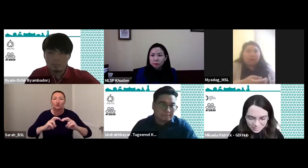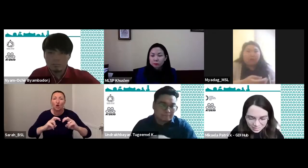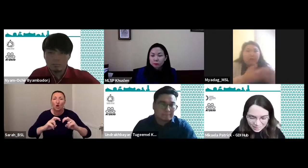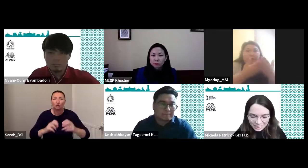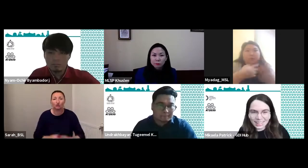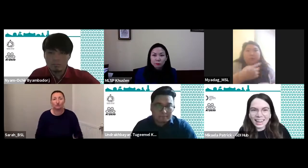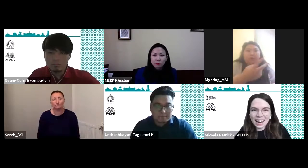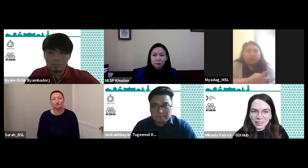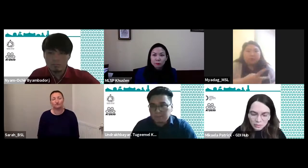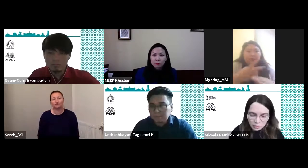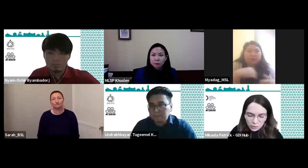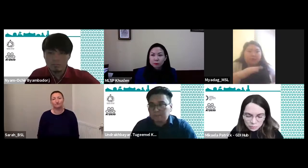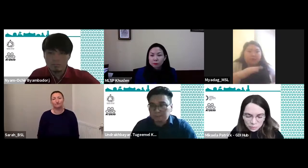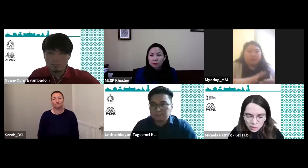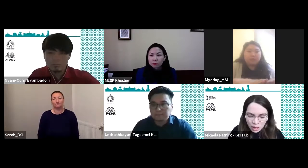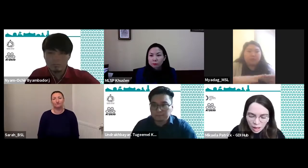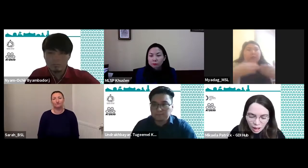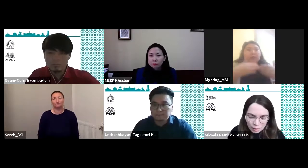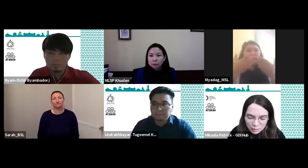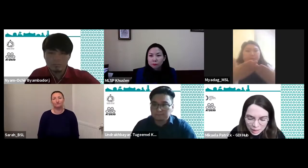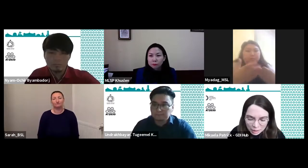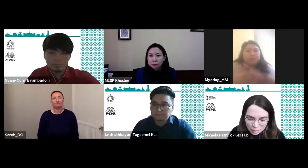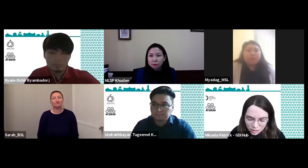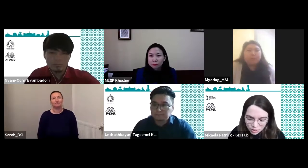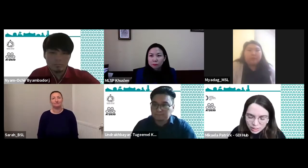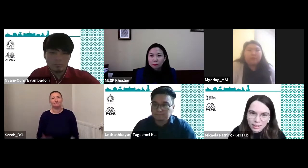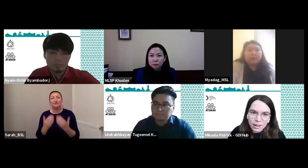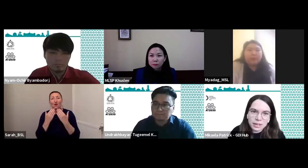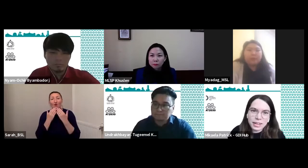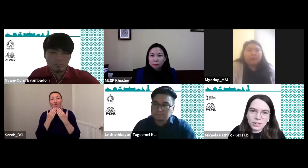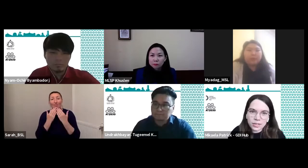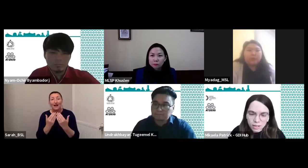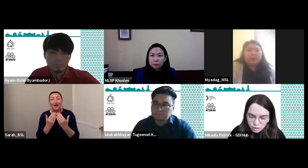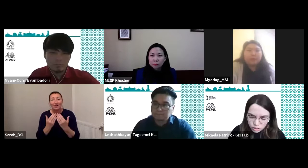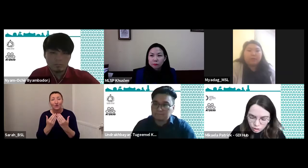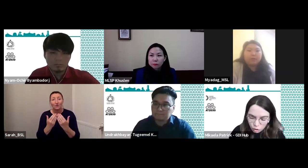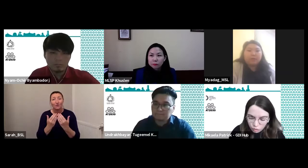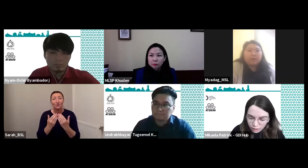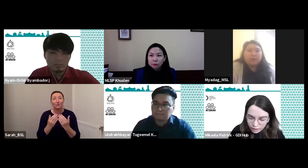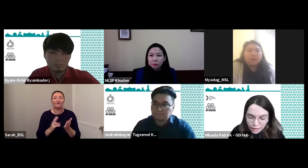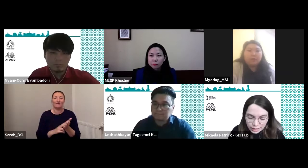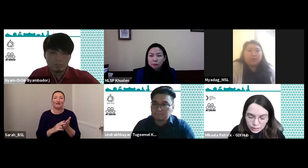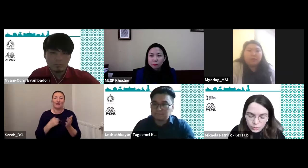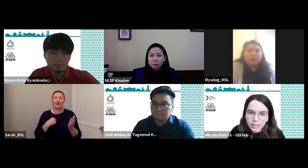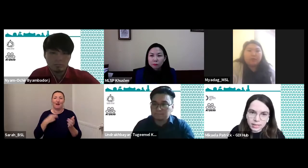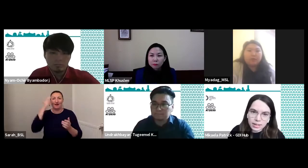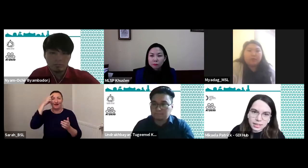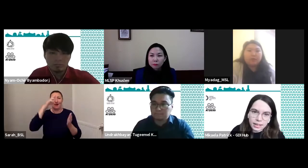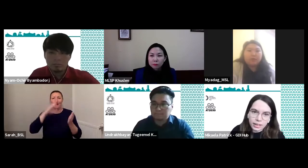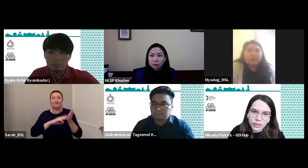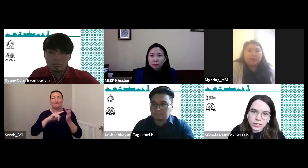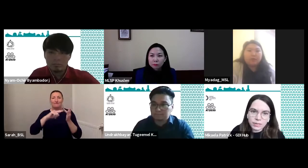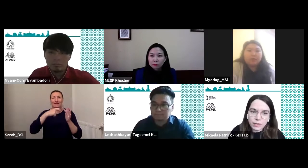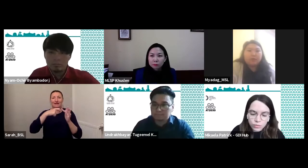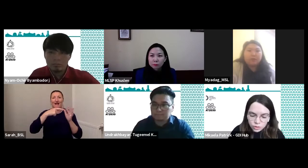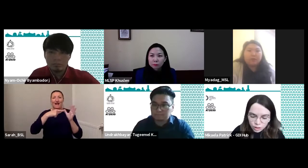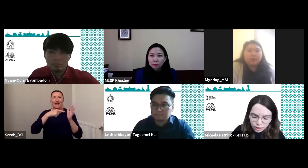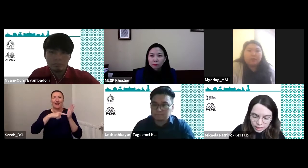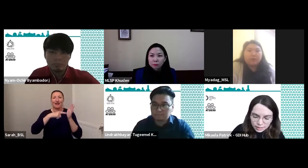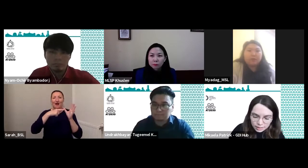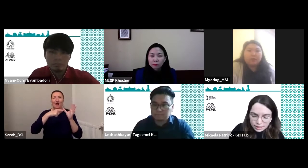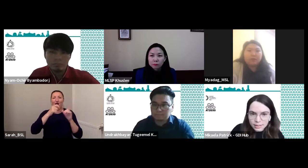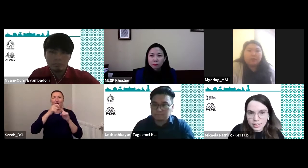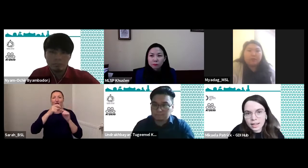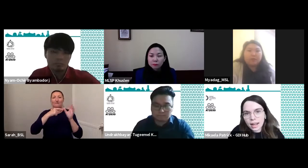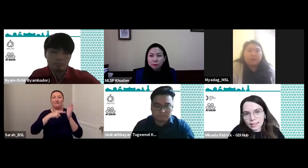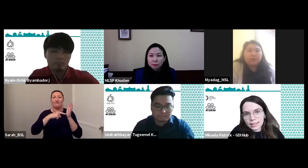Thank you, Vicky, and hello everyone. I'm Michaela Patrick, and I'm the lead researcher on the AT2030 Inclusive Infrastructure